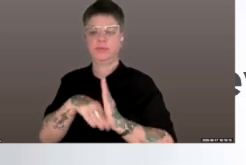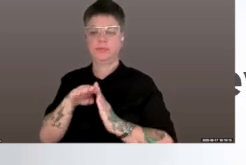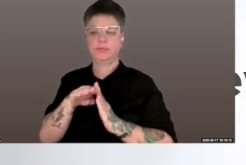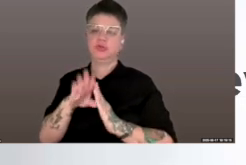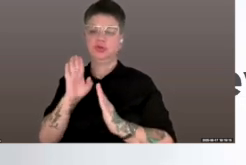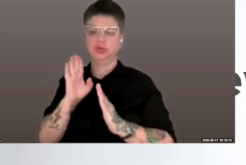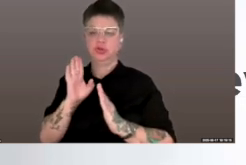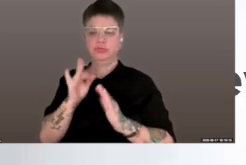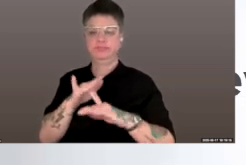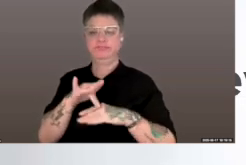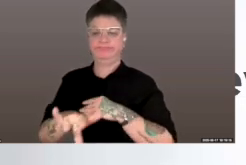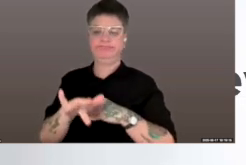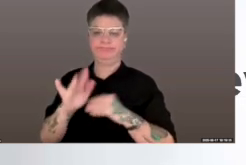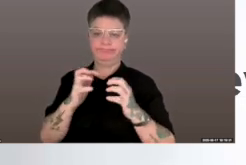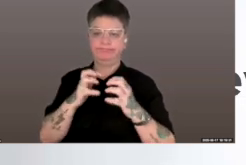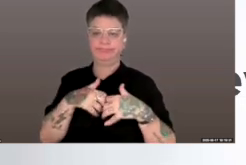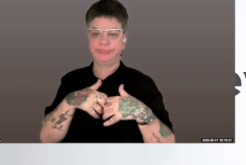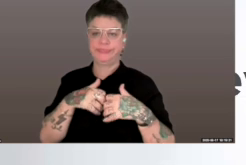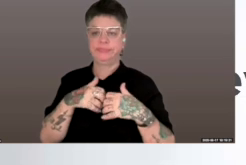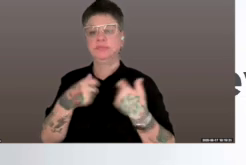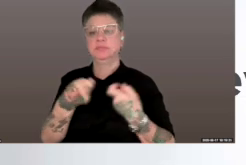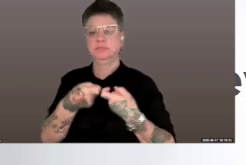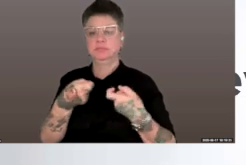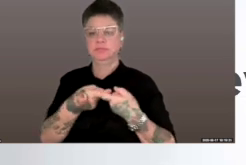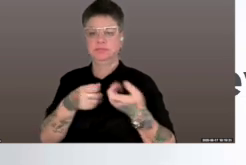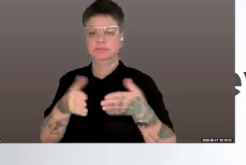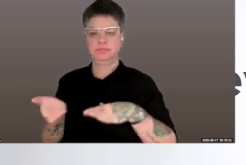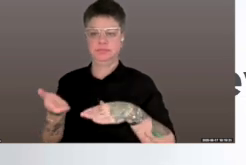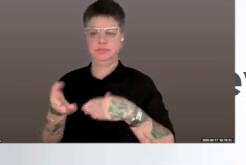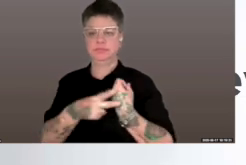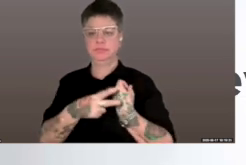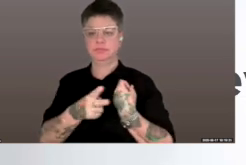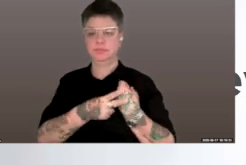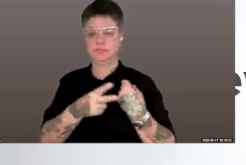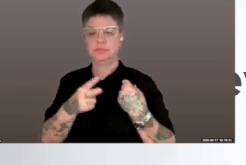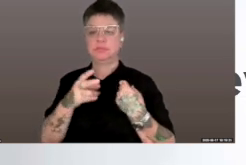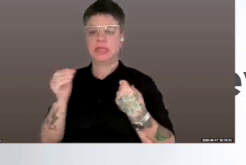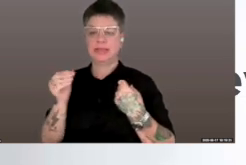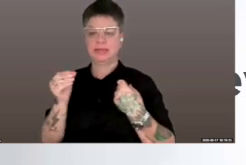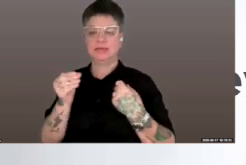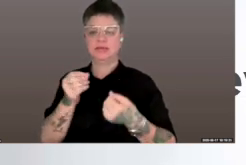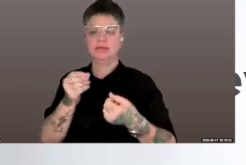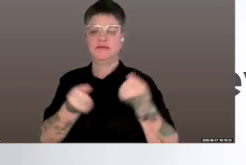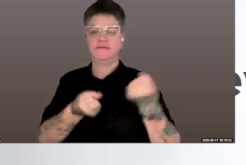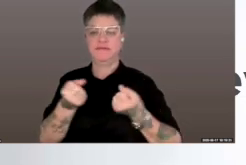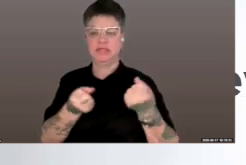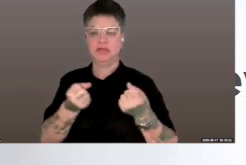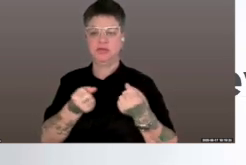ZAP incentives are limited to one per person instead of per vehicle.